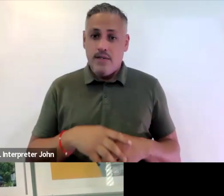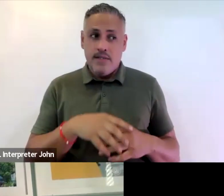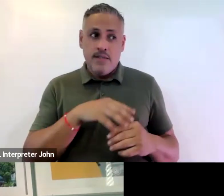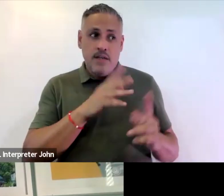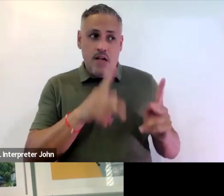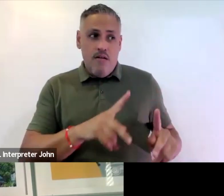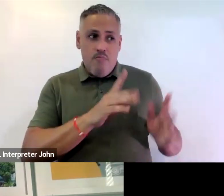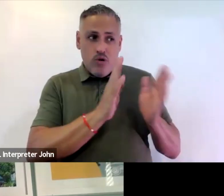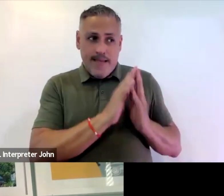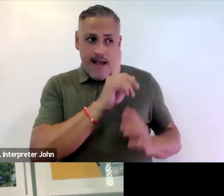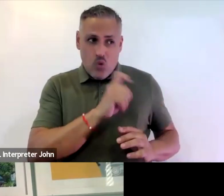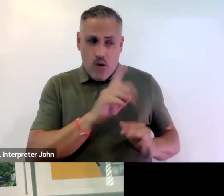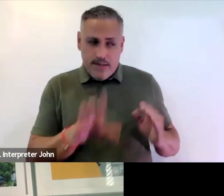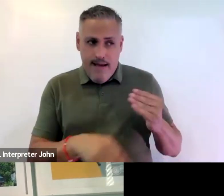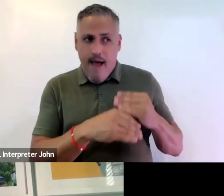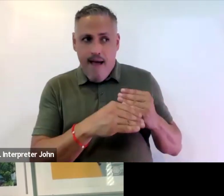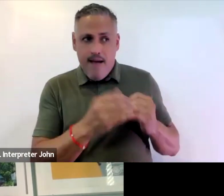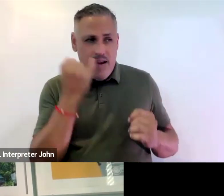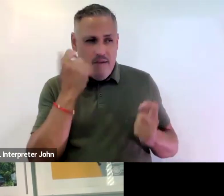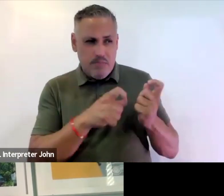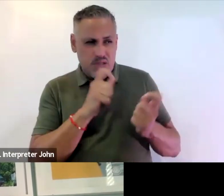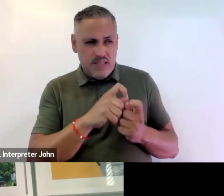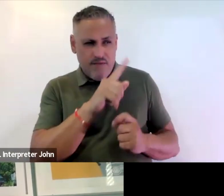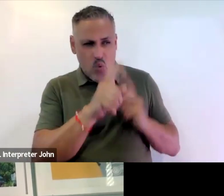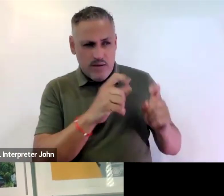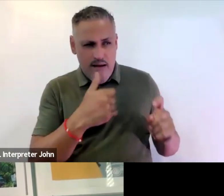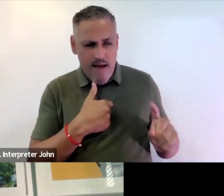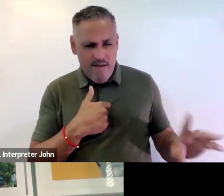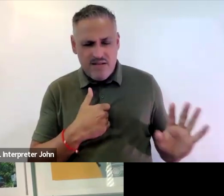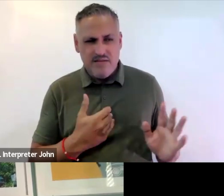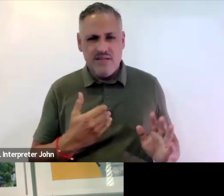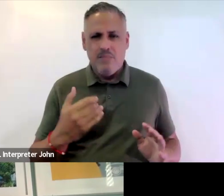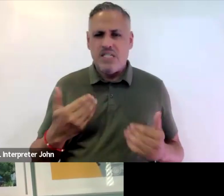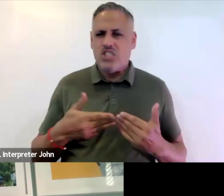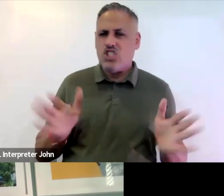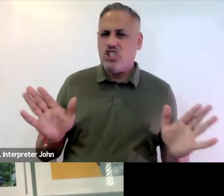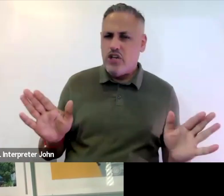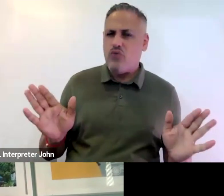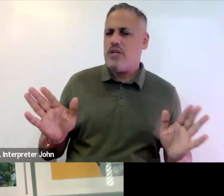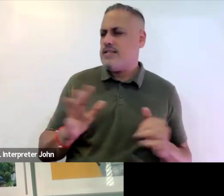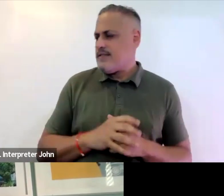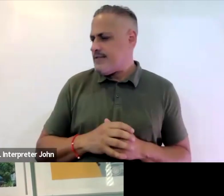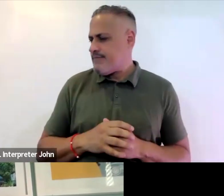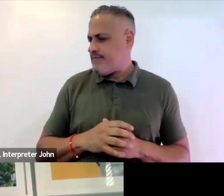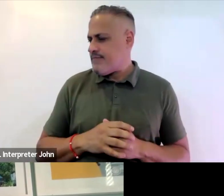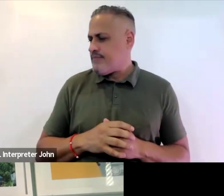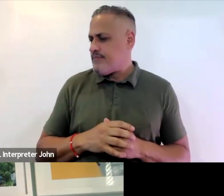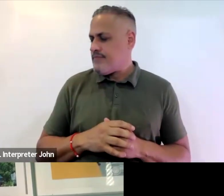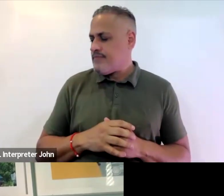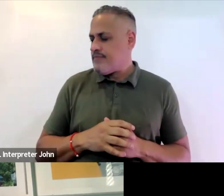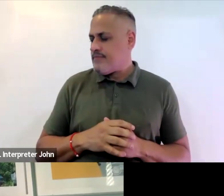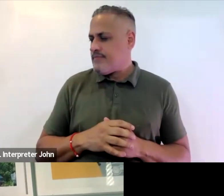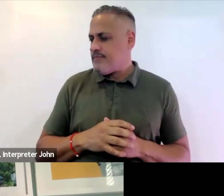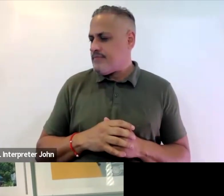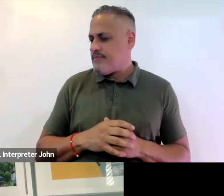chat if you have a specific question, but generally speaking,